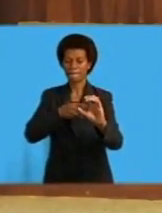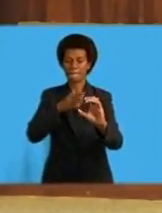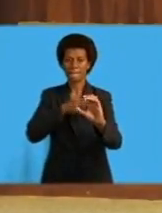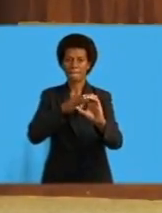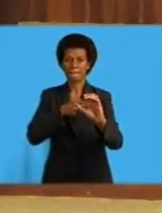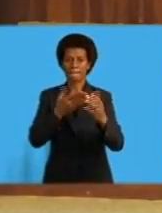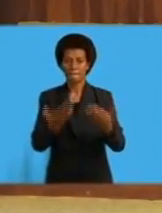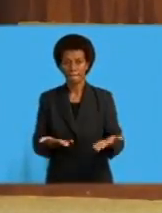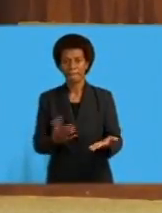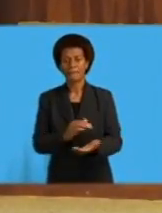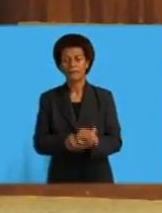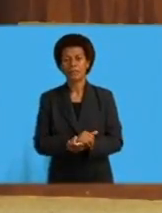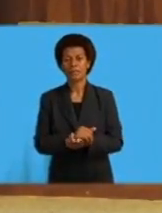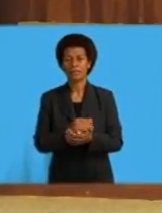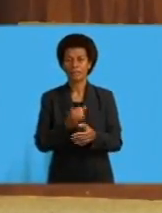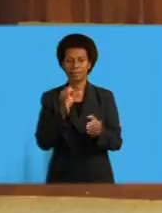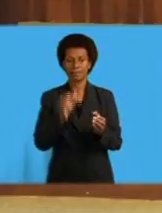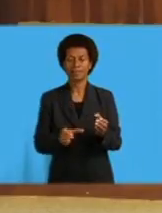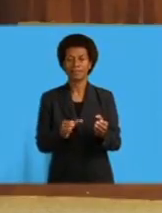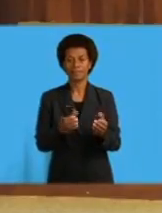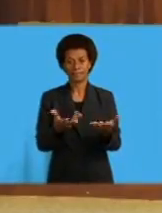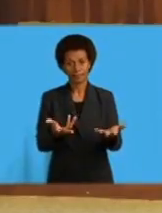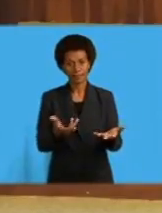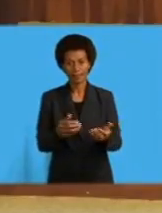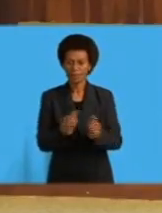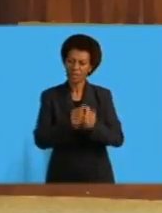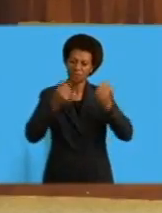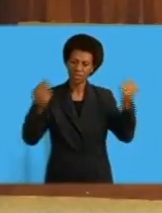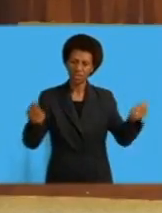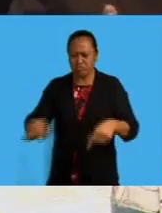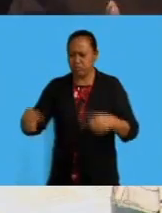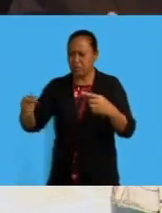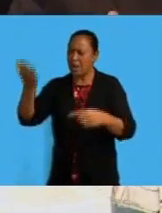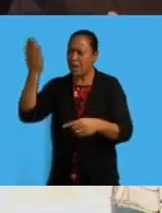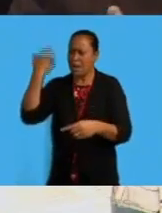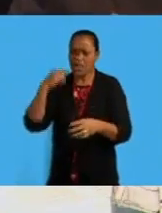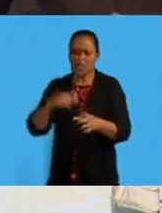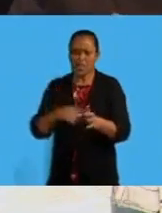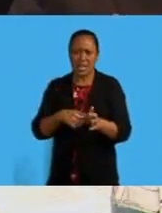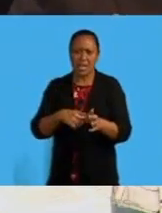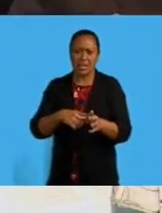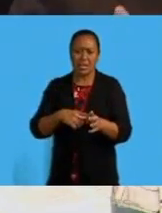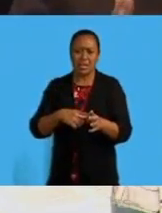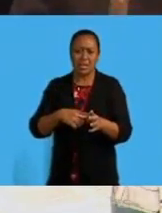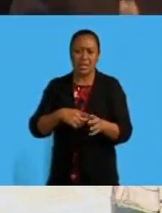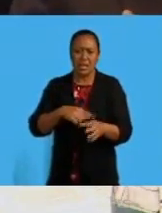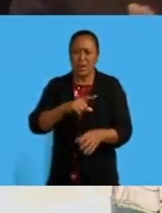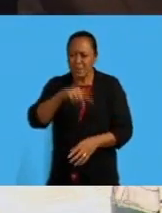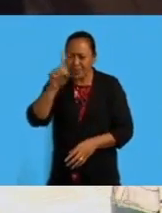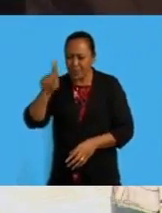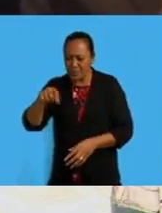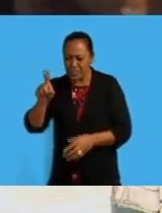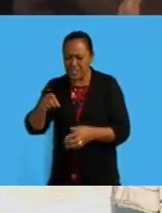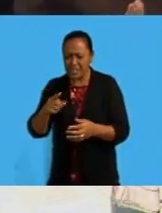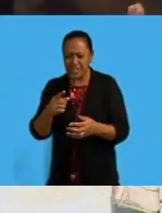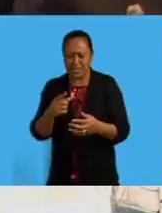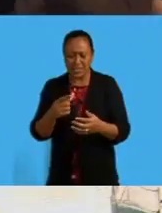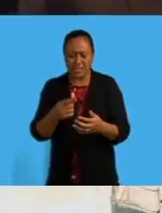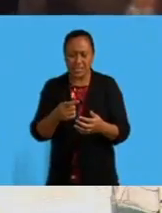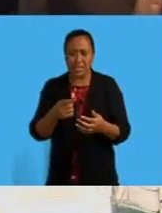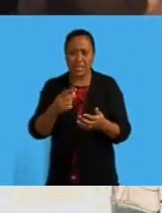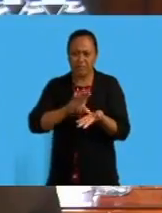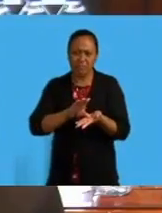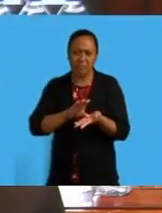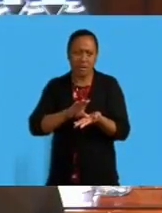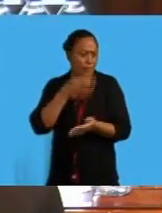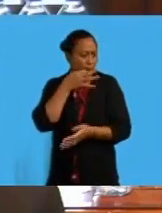events and personalities, including the Prime Minister. This was interjected by the Economy Minister, telling Prasad to